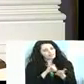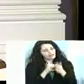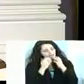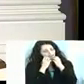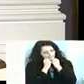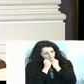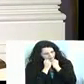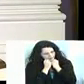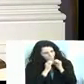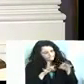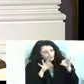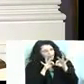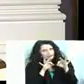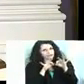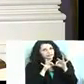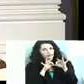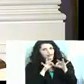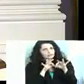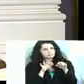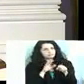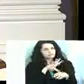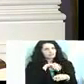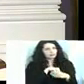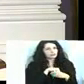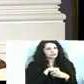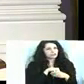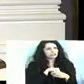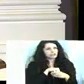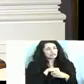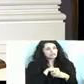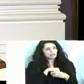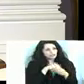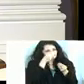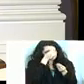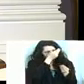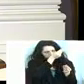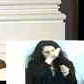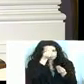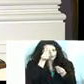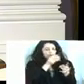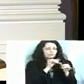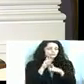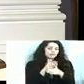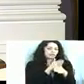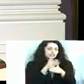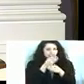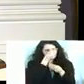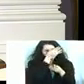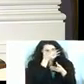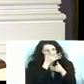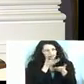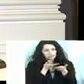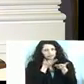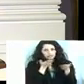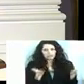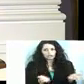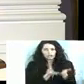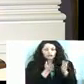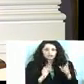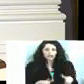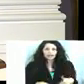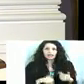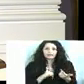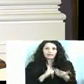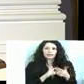this weekend brought to the conclusion the latest incarnation of Creating a Life That Matters. And so I'm going to ask Reverend Dr. Laurie